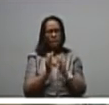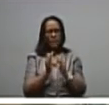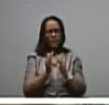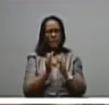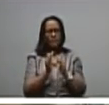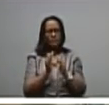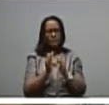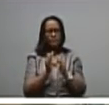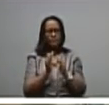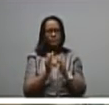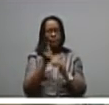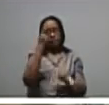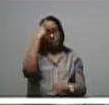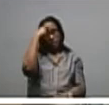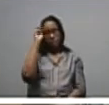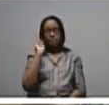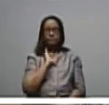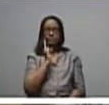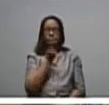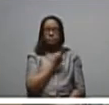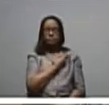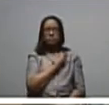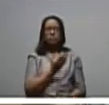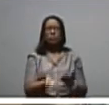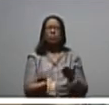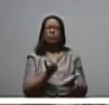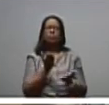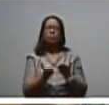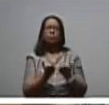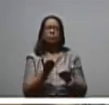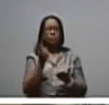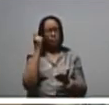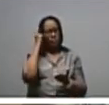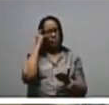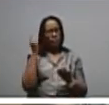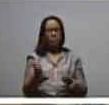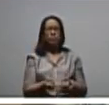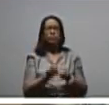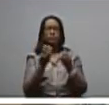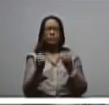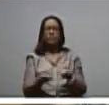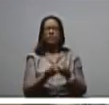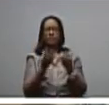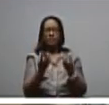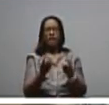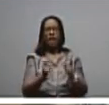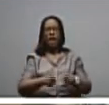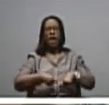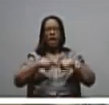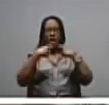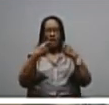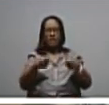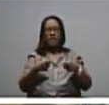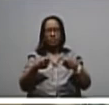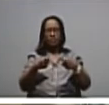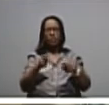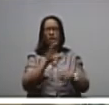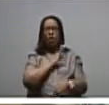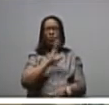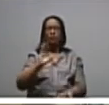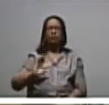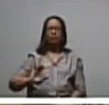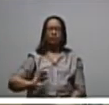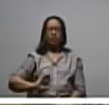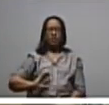From our viewpoint, we think it's a lot, but in fact, compared to the great gift of Christ,